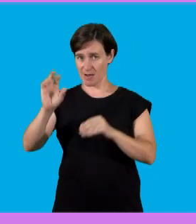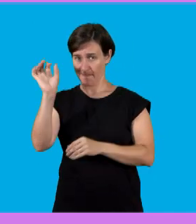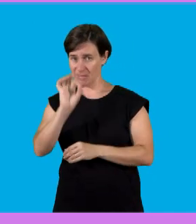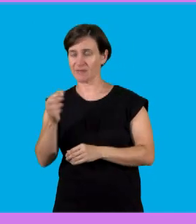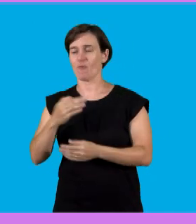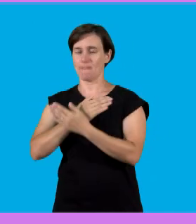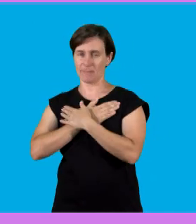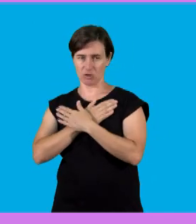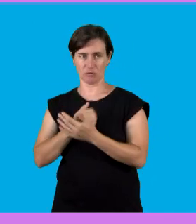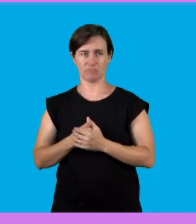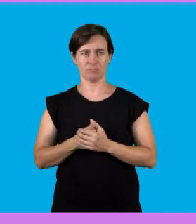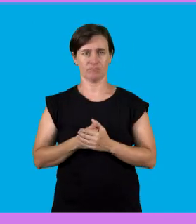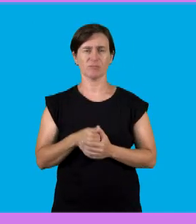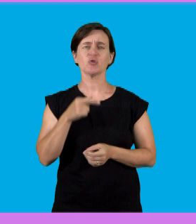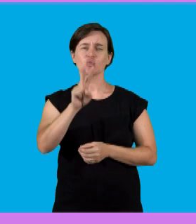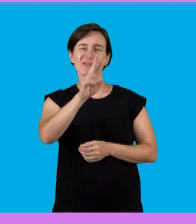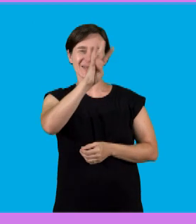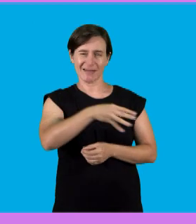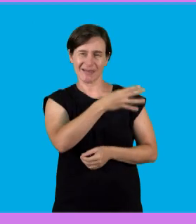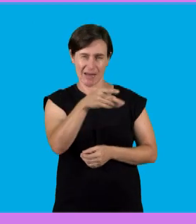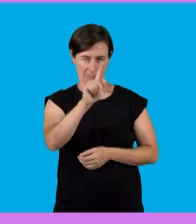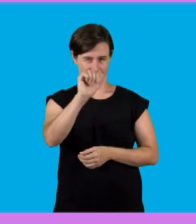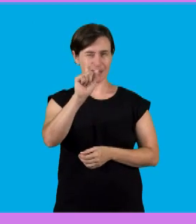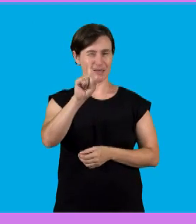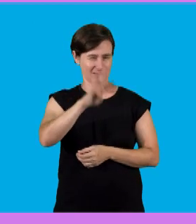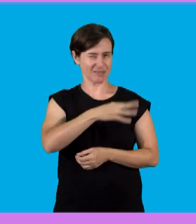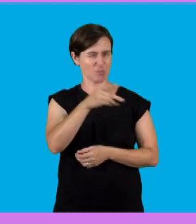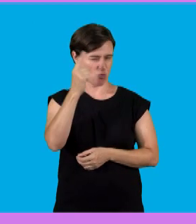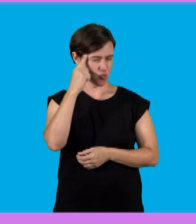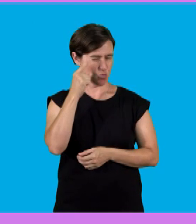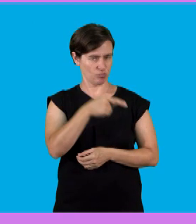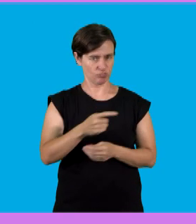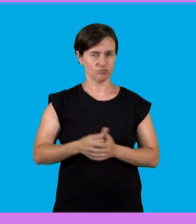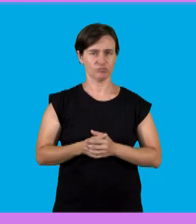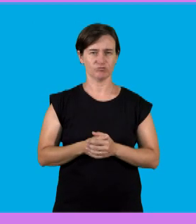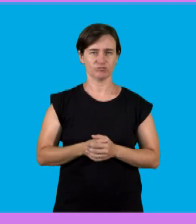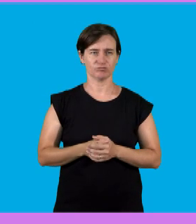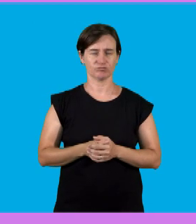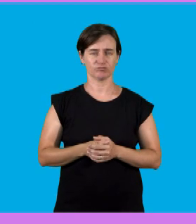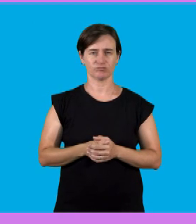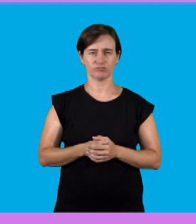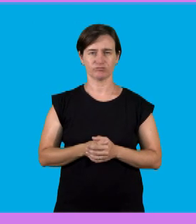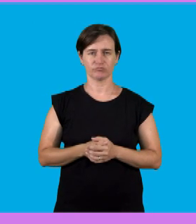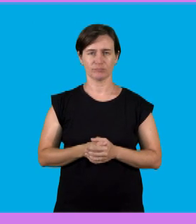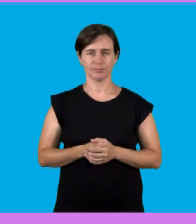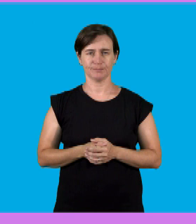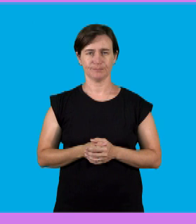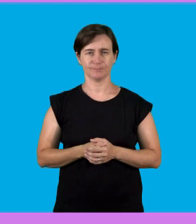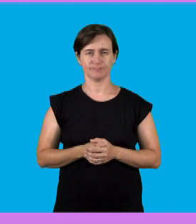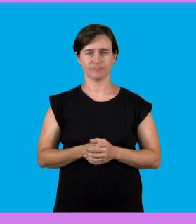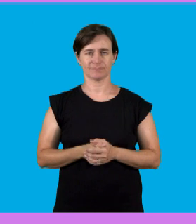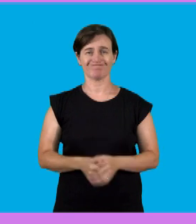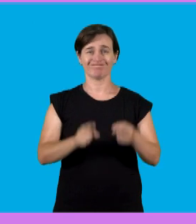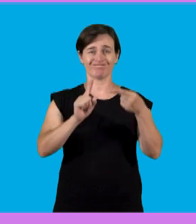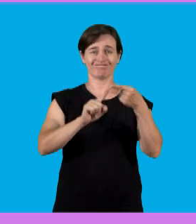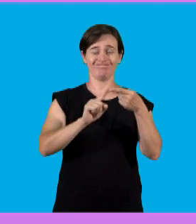tax table, and I'm sure you guys are familiar with that. Now let's look at our first question. Right, so I indicated, use